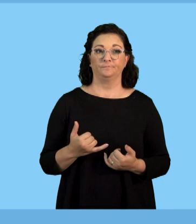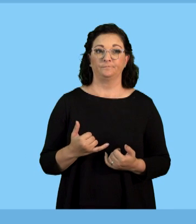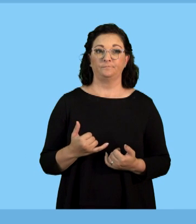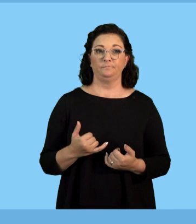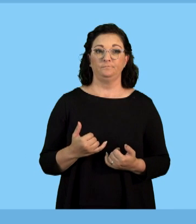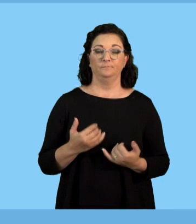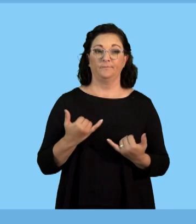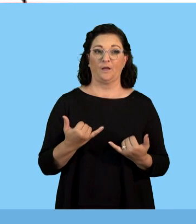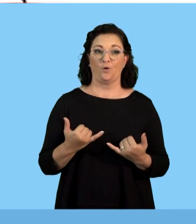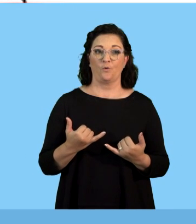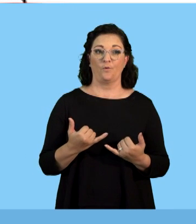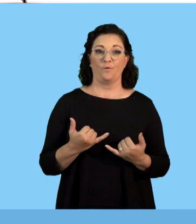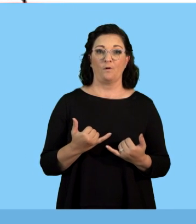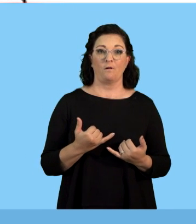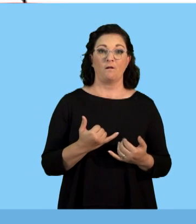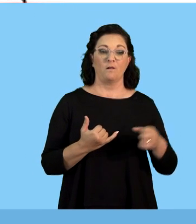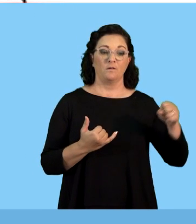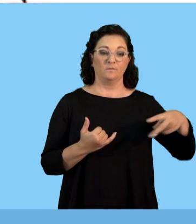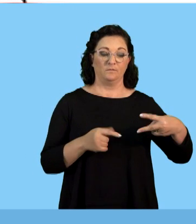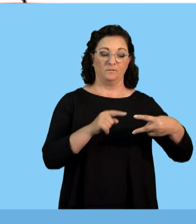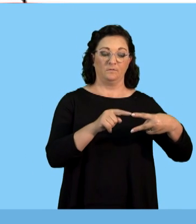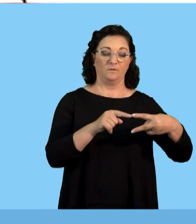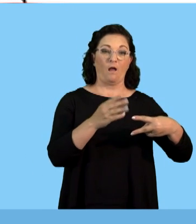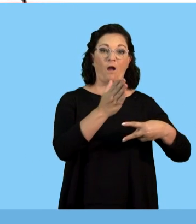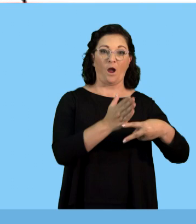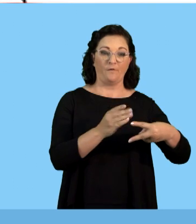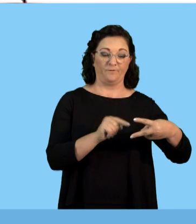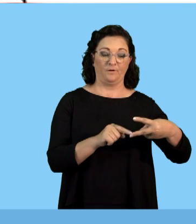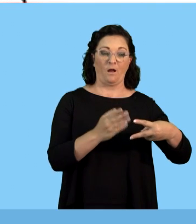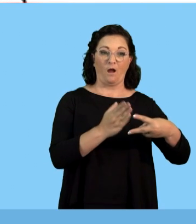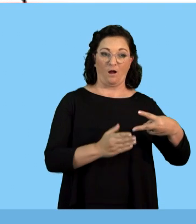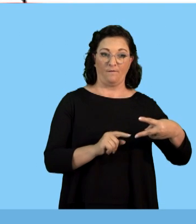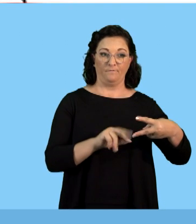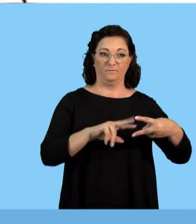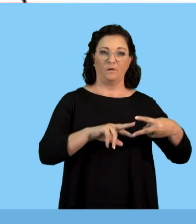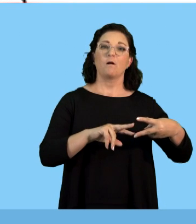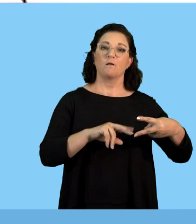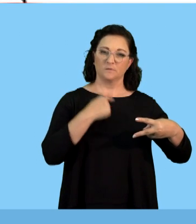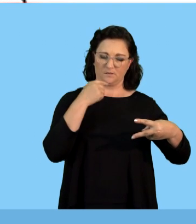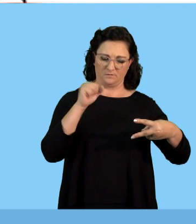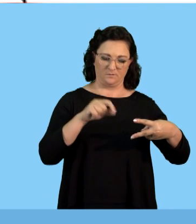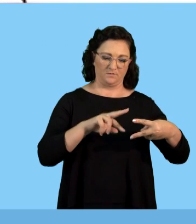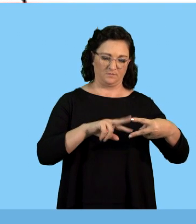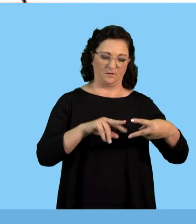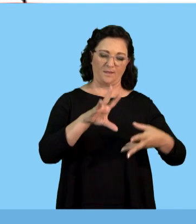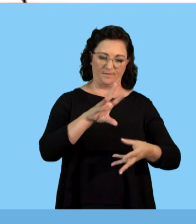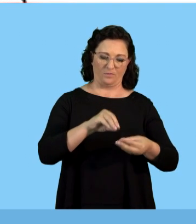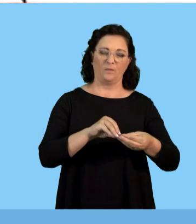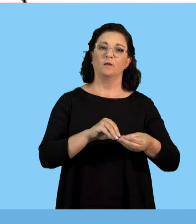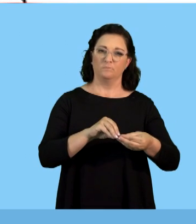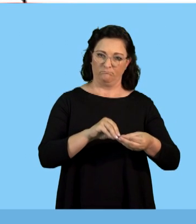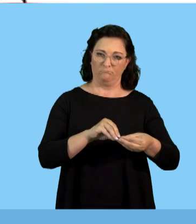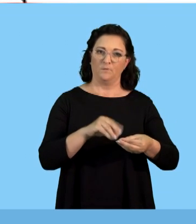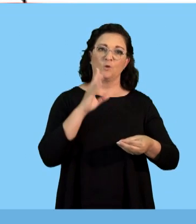now, if these two currents are half of A1, then this now means this equation makes sense that when we add